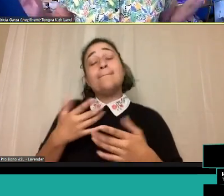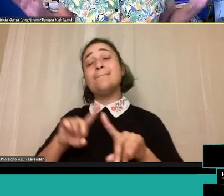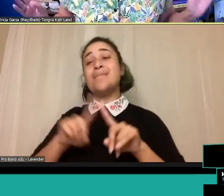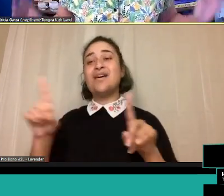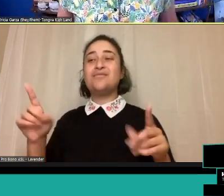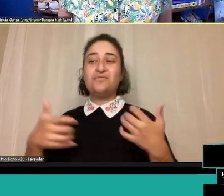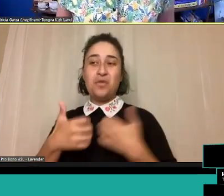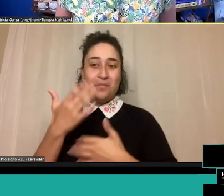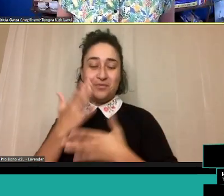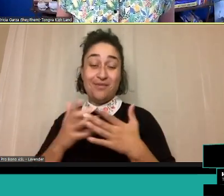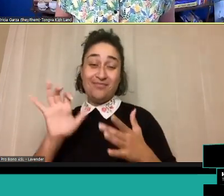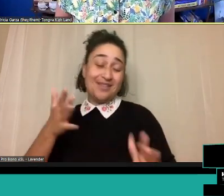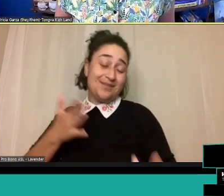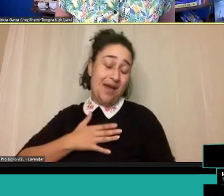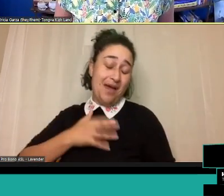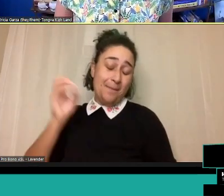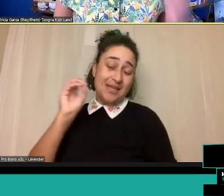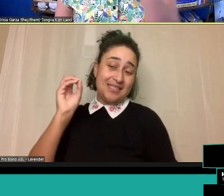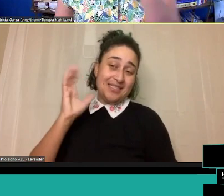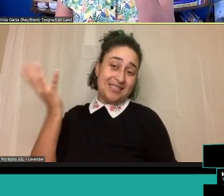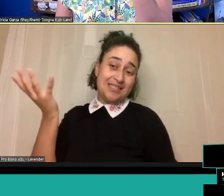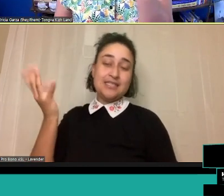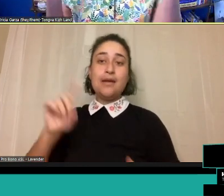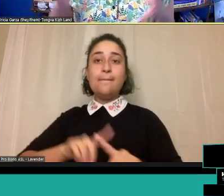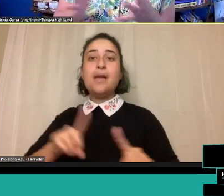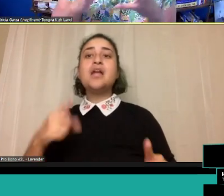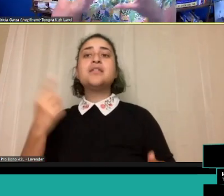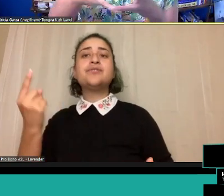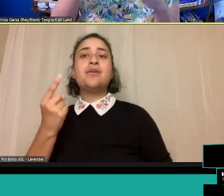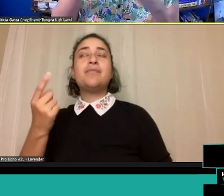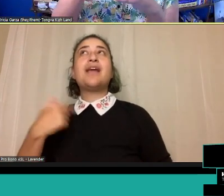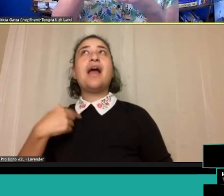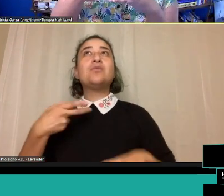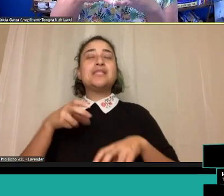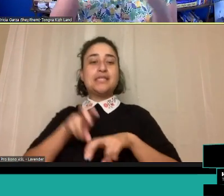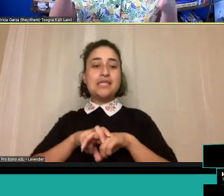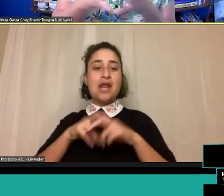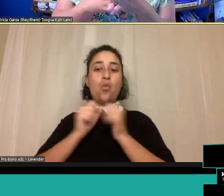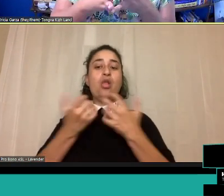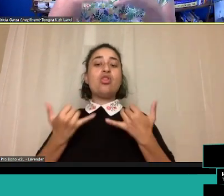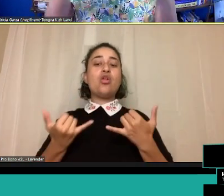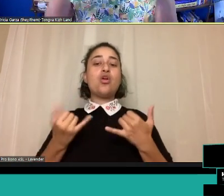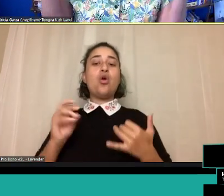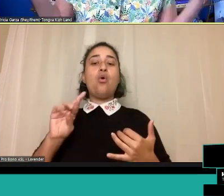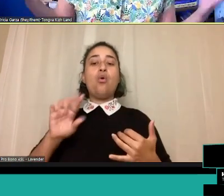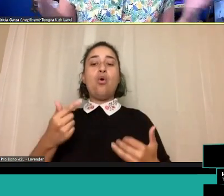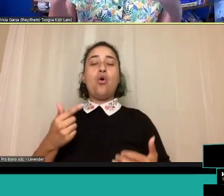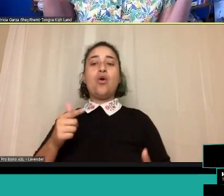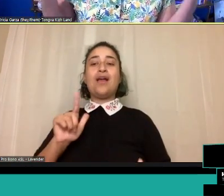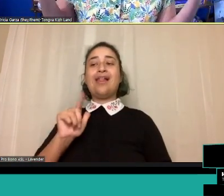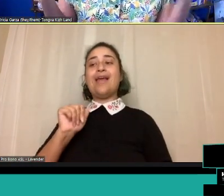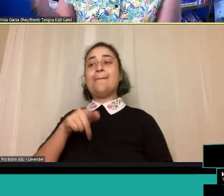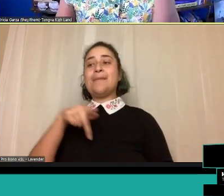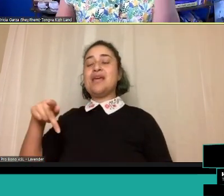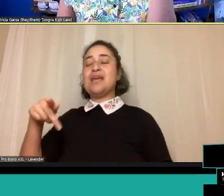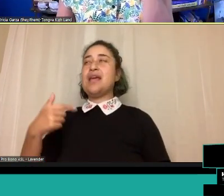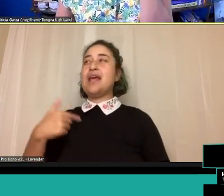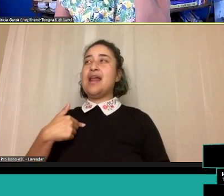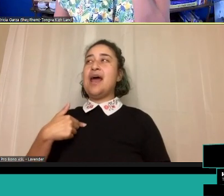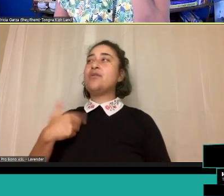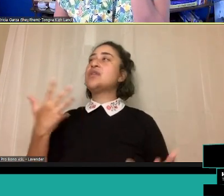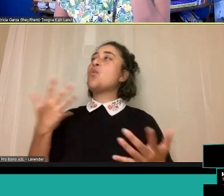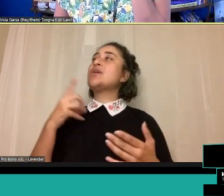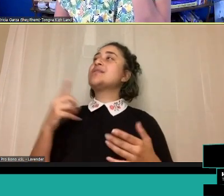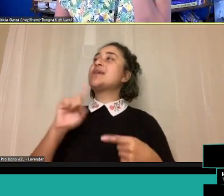my thing. But something, I was sitting down with the current organization, LAPP, and I was like, okay, what is like something about Diane that